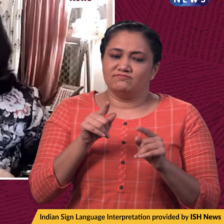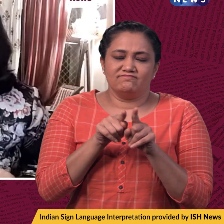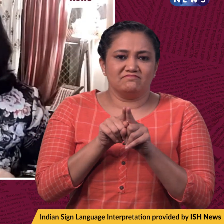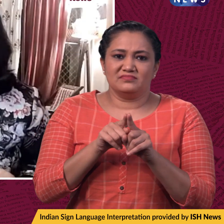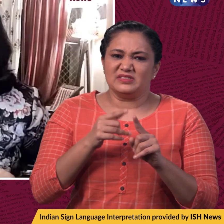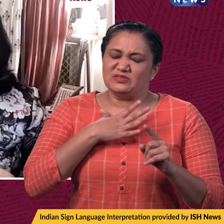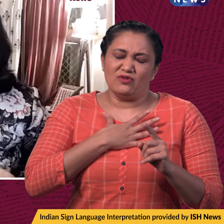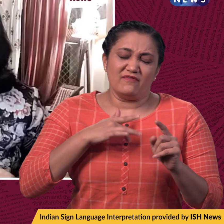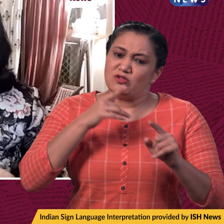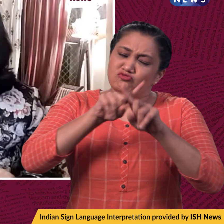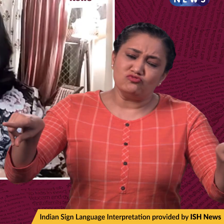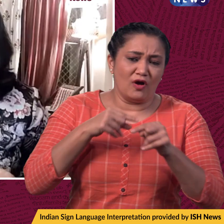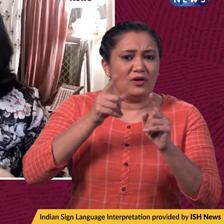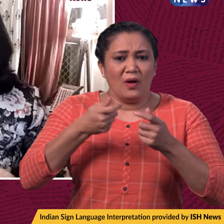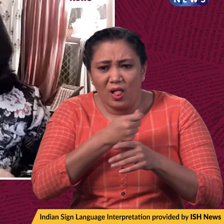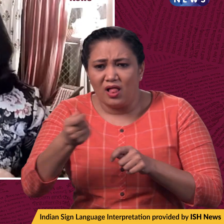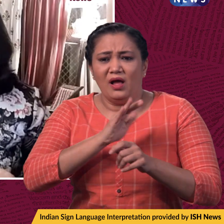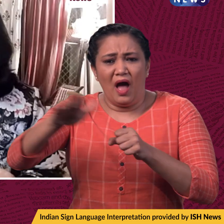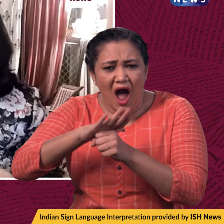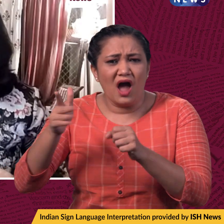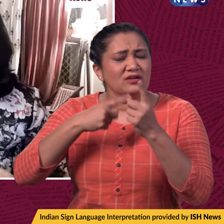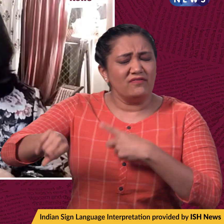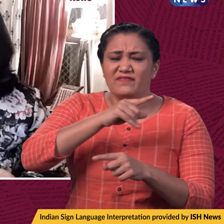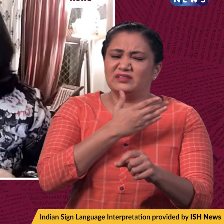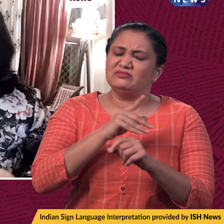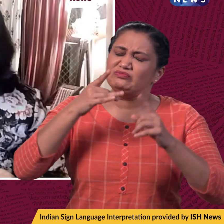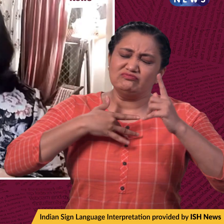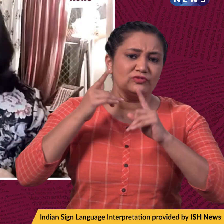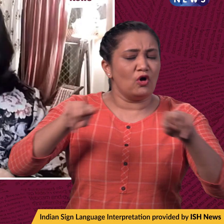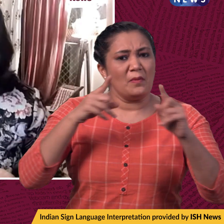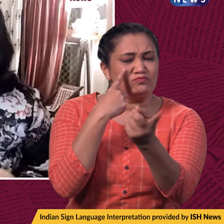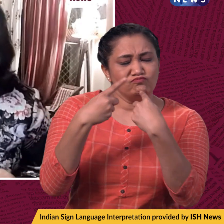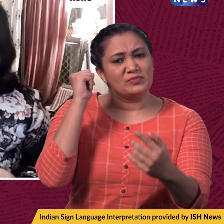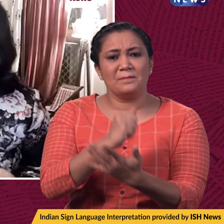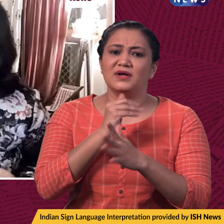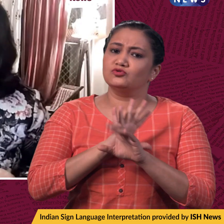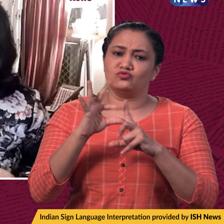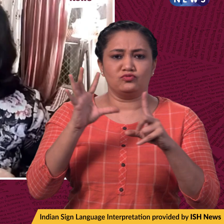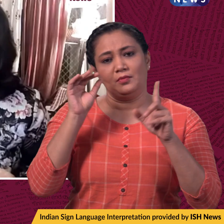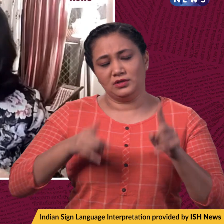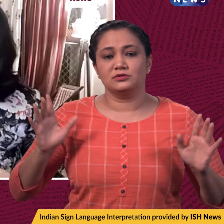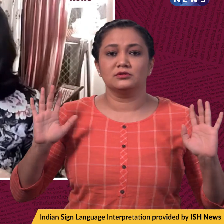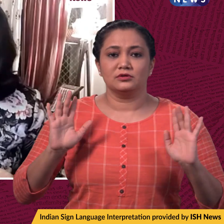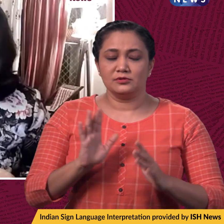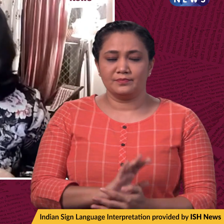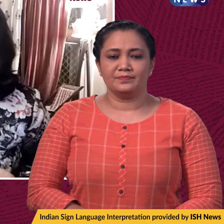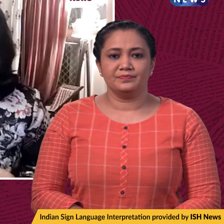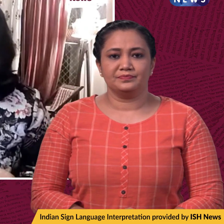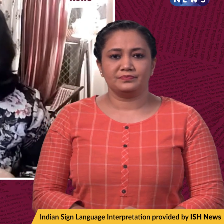unequivocally condemn these killings and support the call for an independent investigation," end